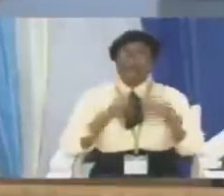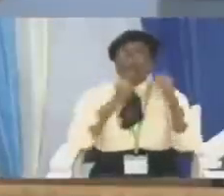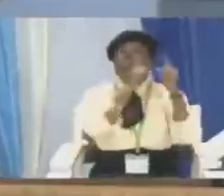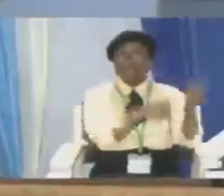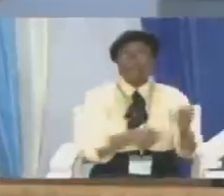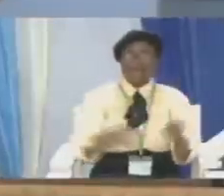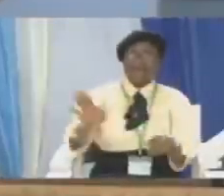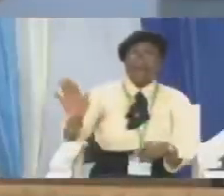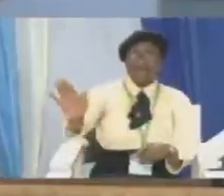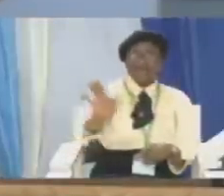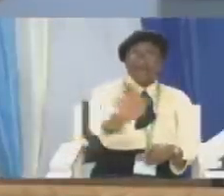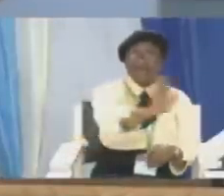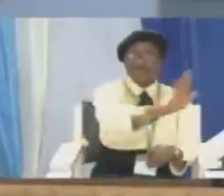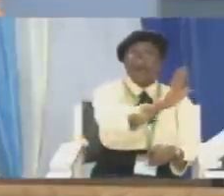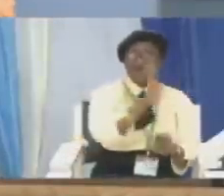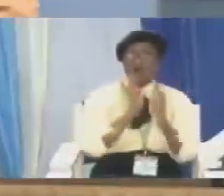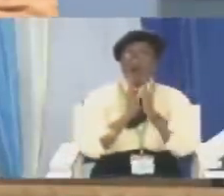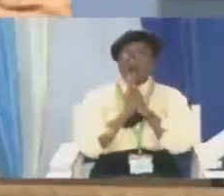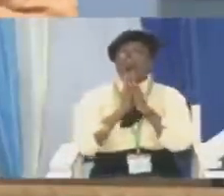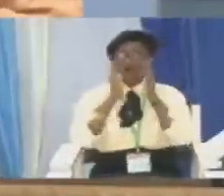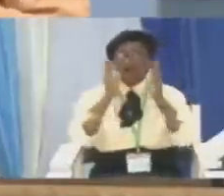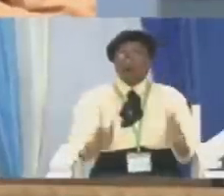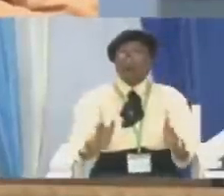I said, God has answered your prayers.